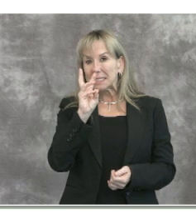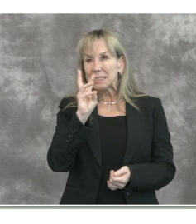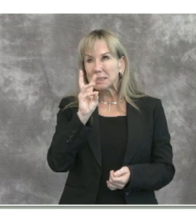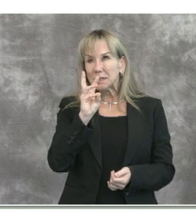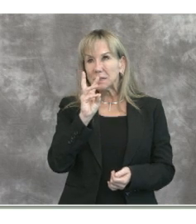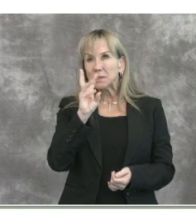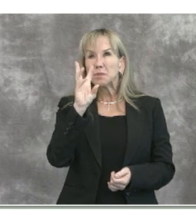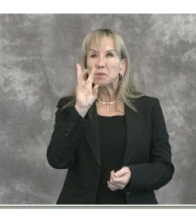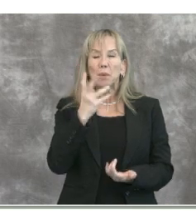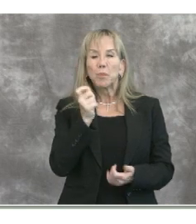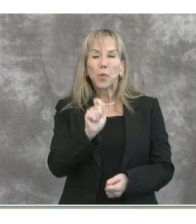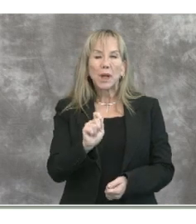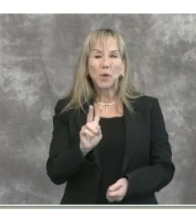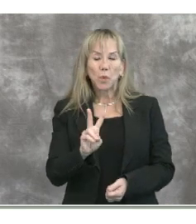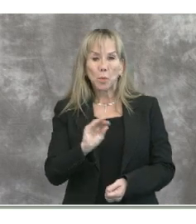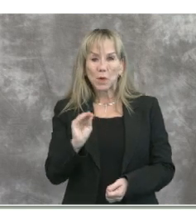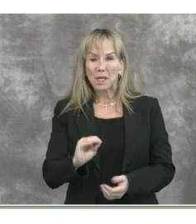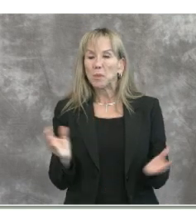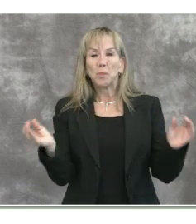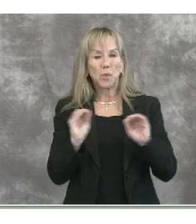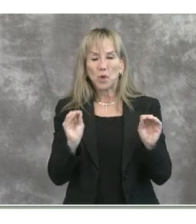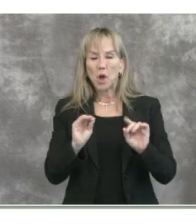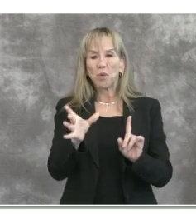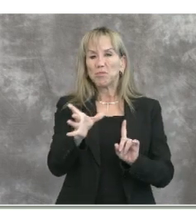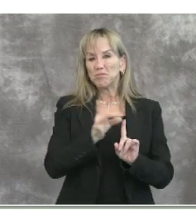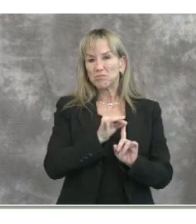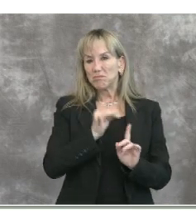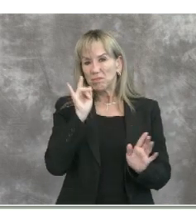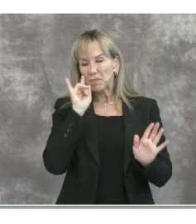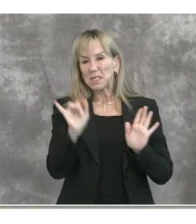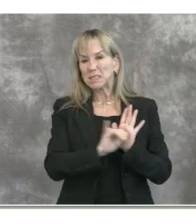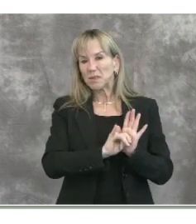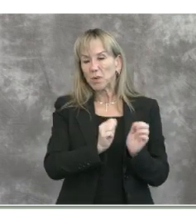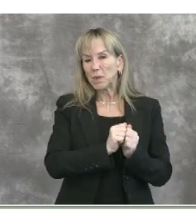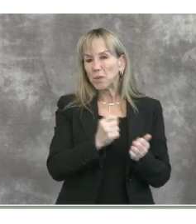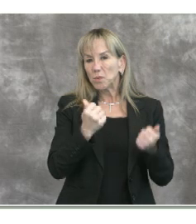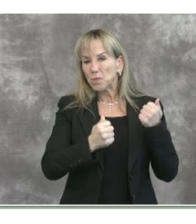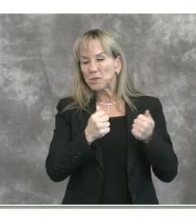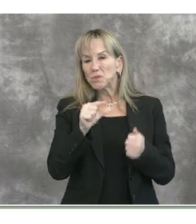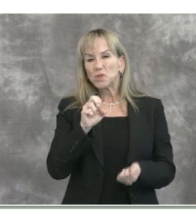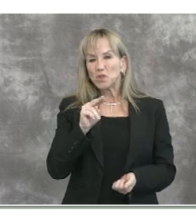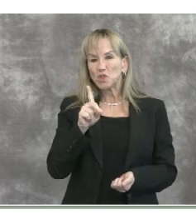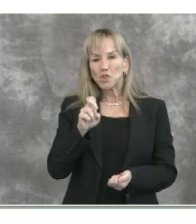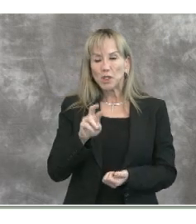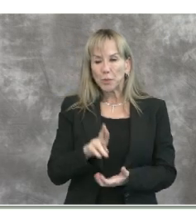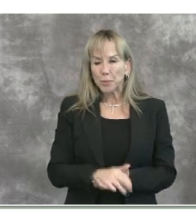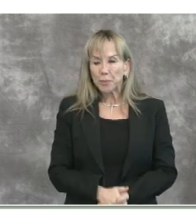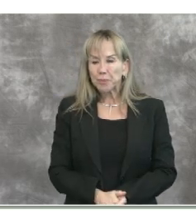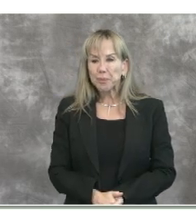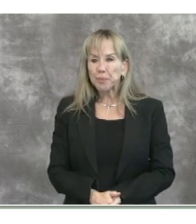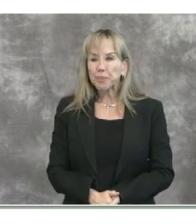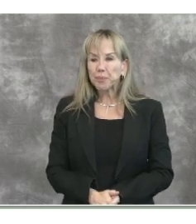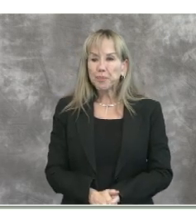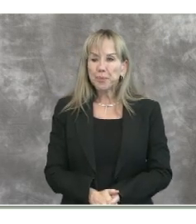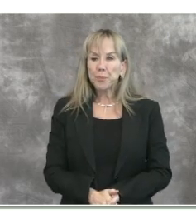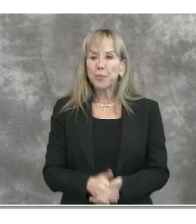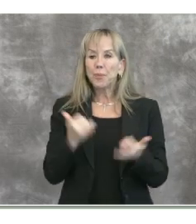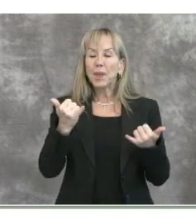approximately 0.2%, that have no gender identified. Today, we are also